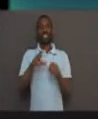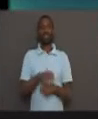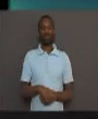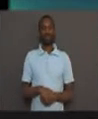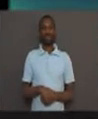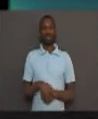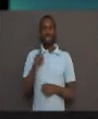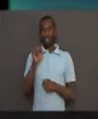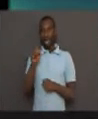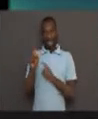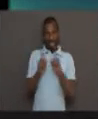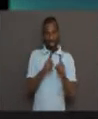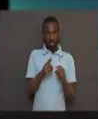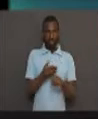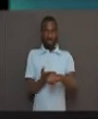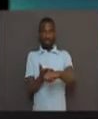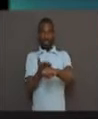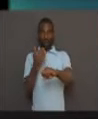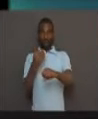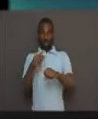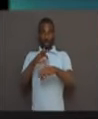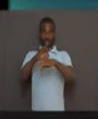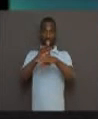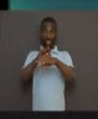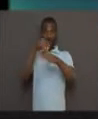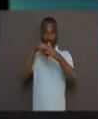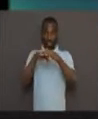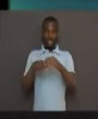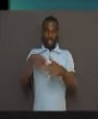before they can penetrate the skin.